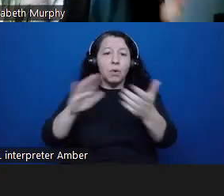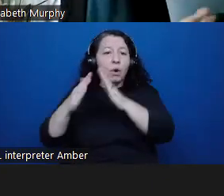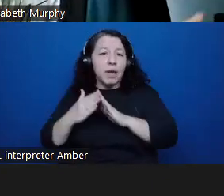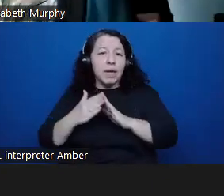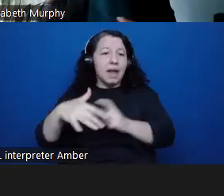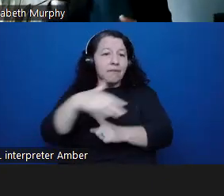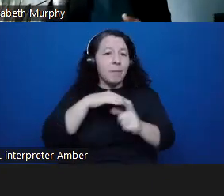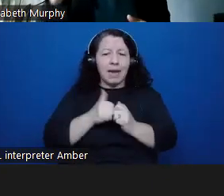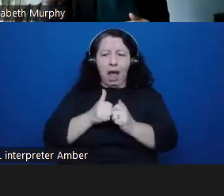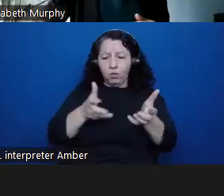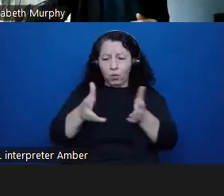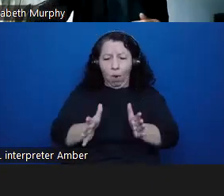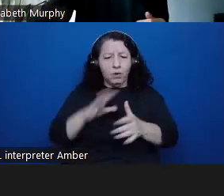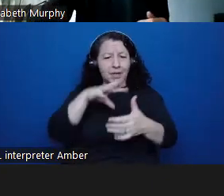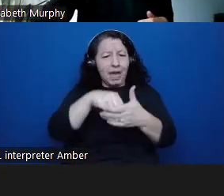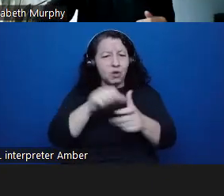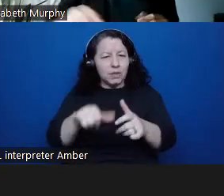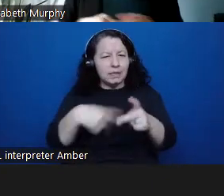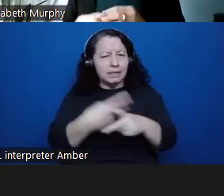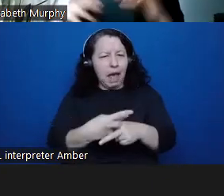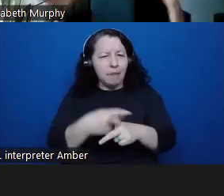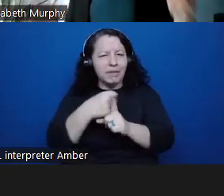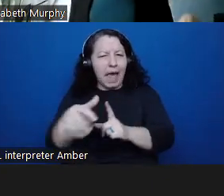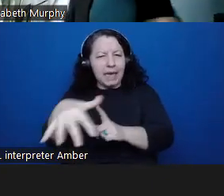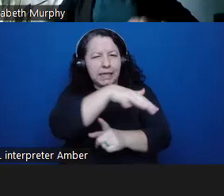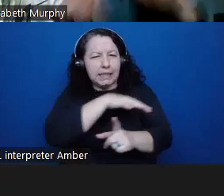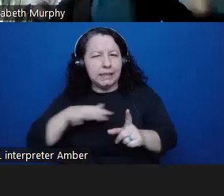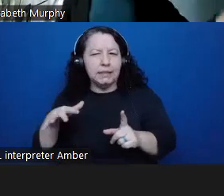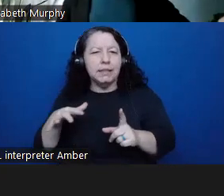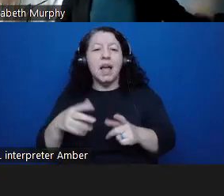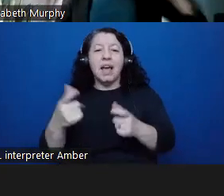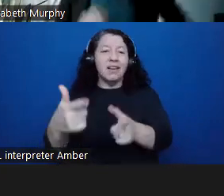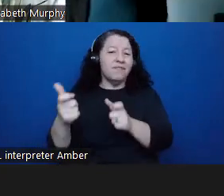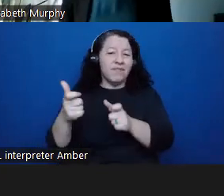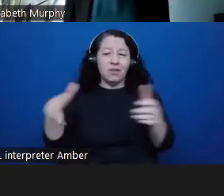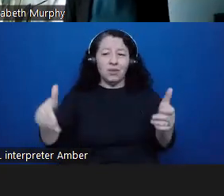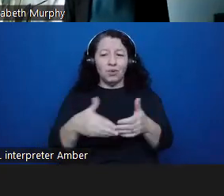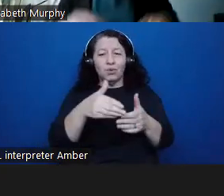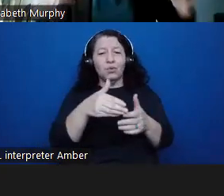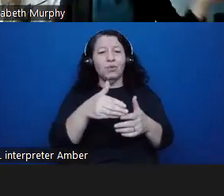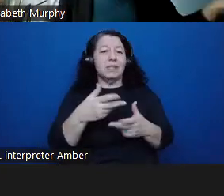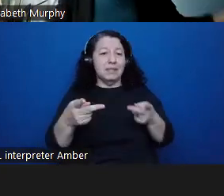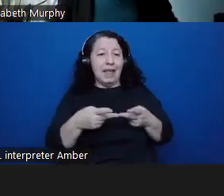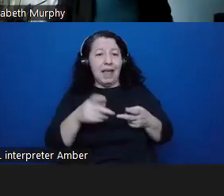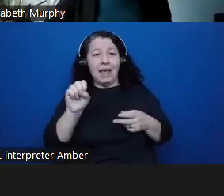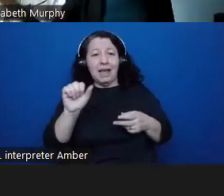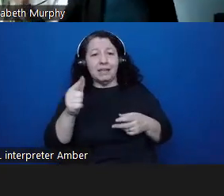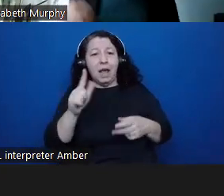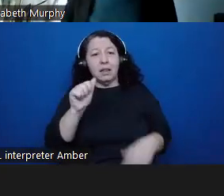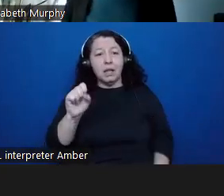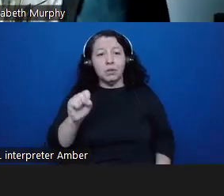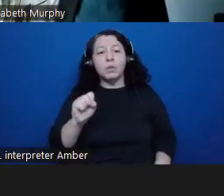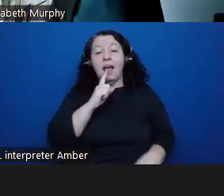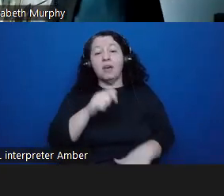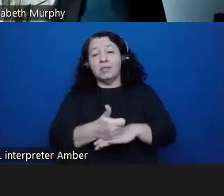such an urban setting? Now, just to quickly introduce the site, here is Sagalasus. It is situated in the